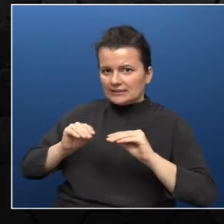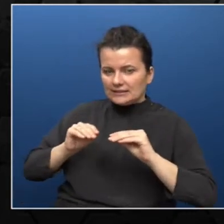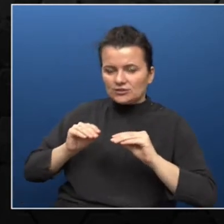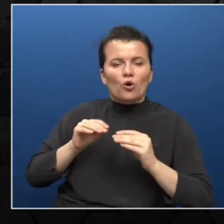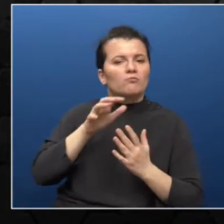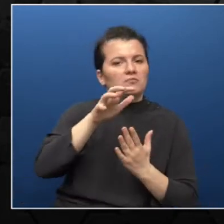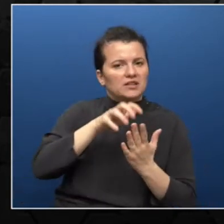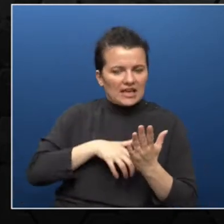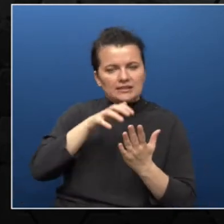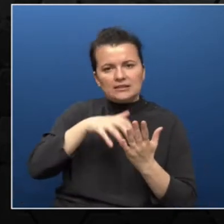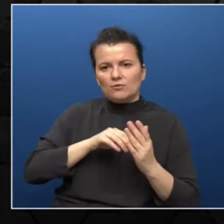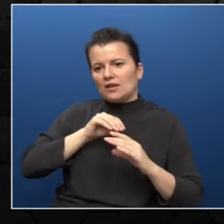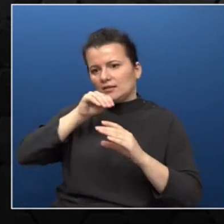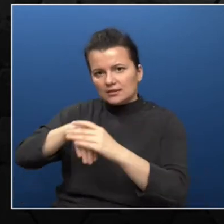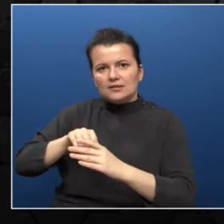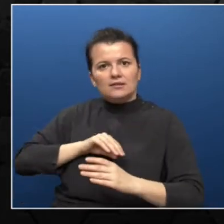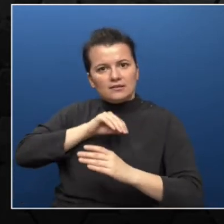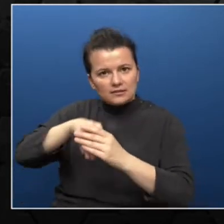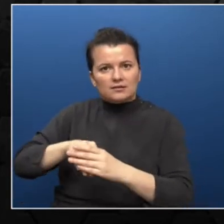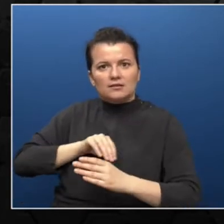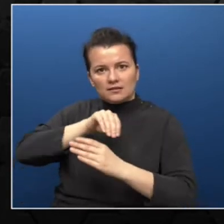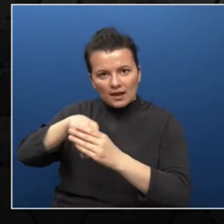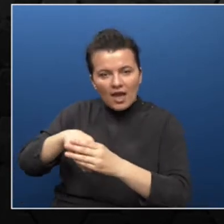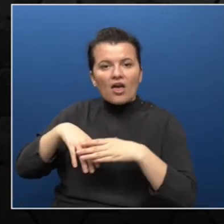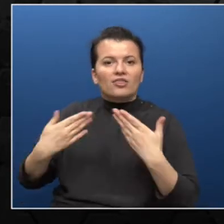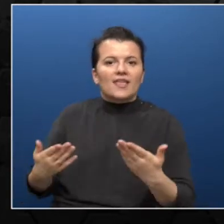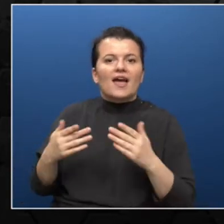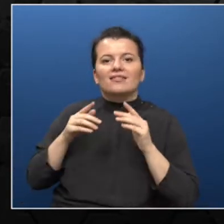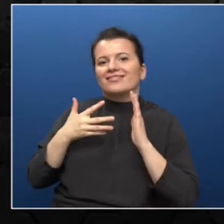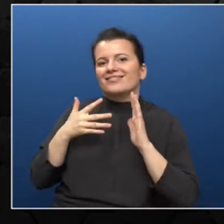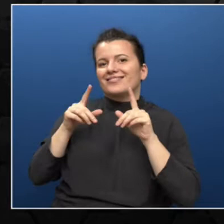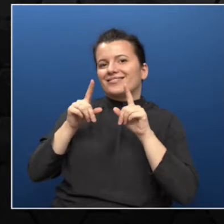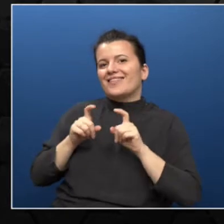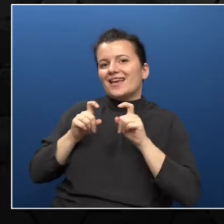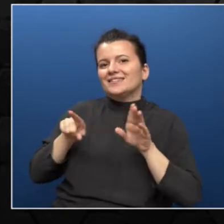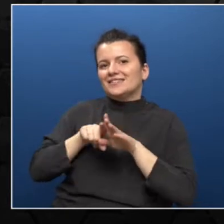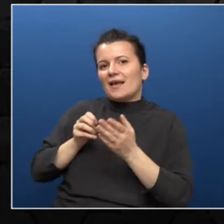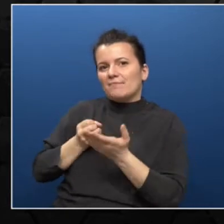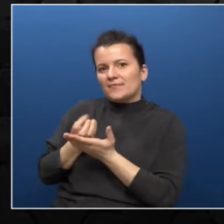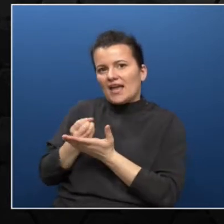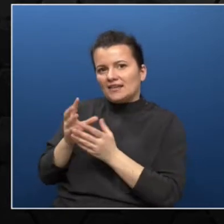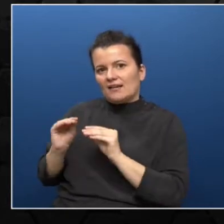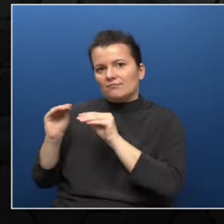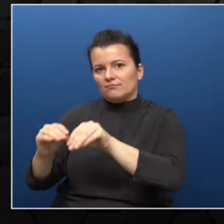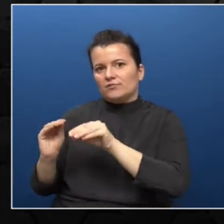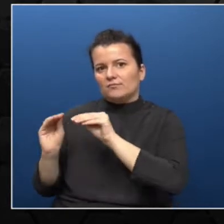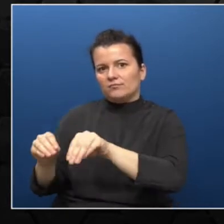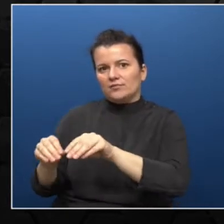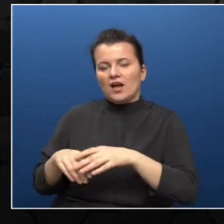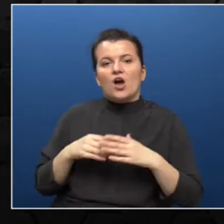training data and test data. On the training data, we train our machine learning model on, and then we test